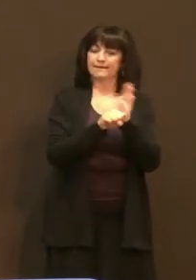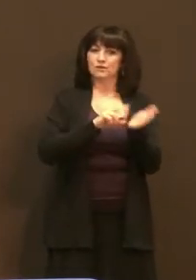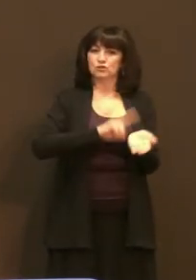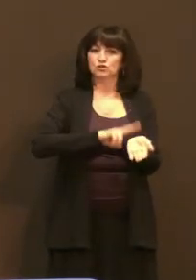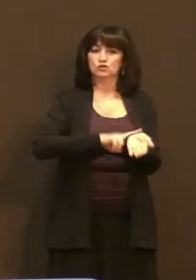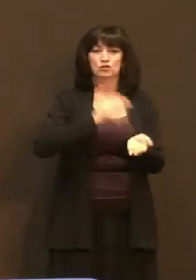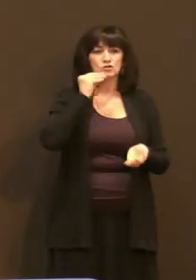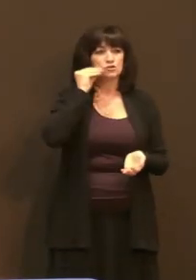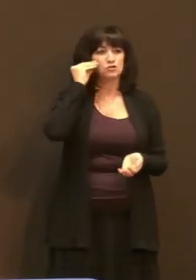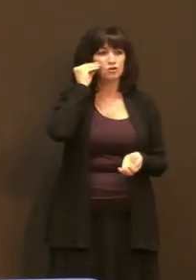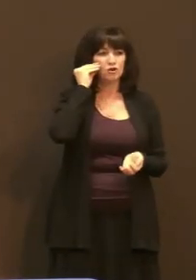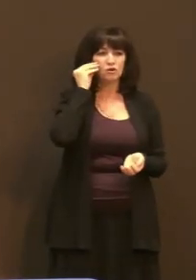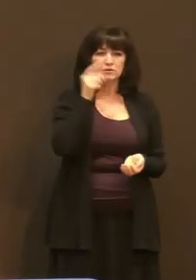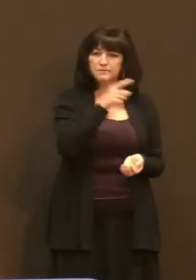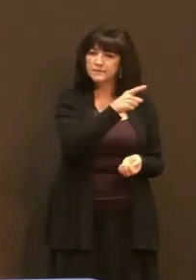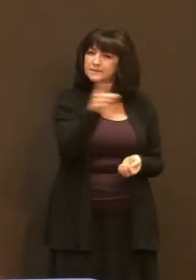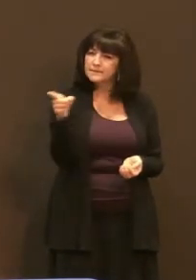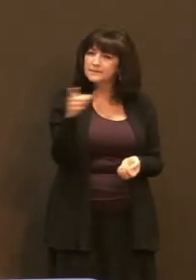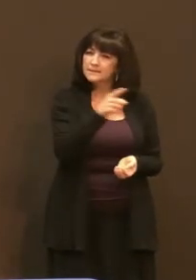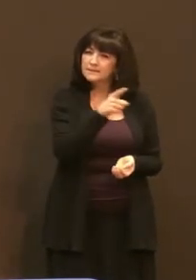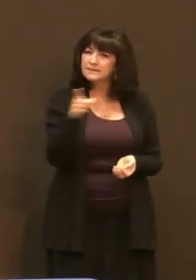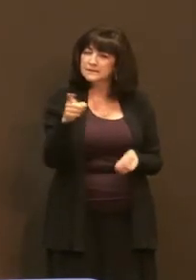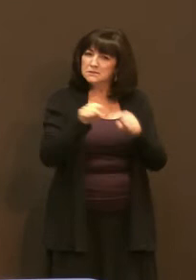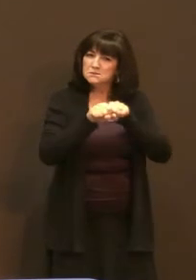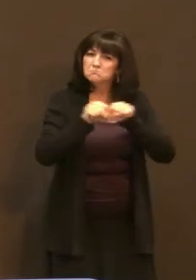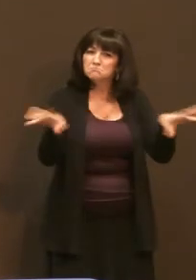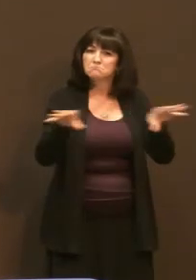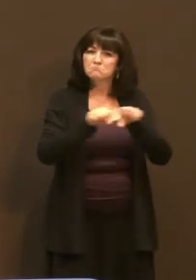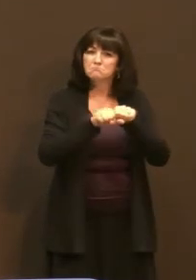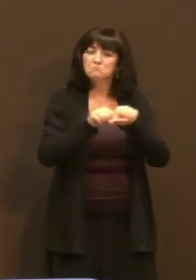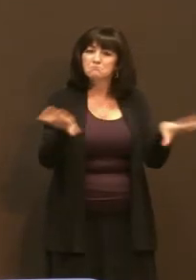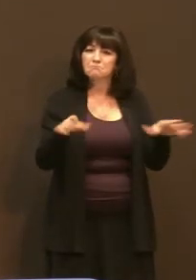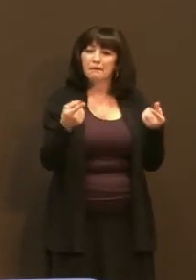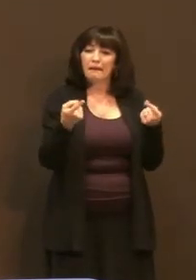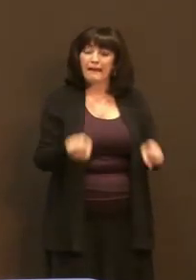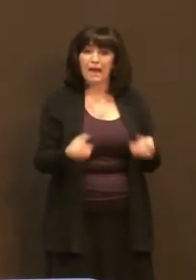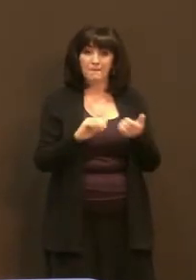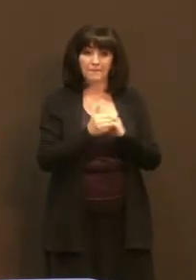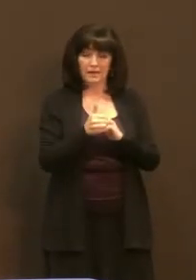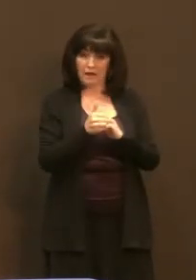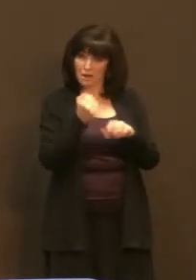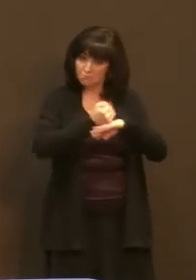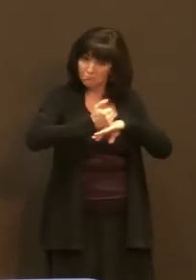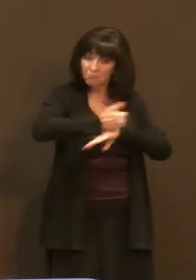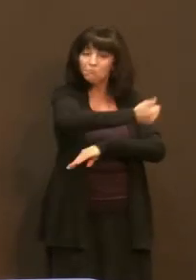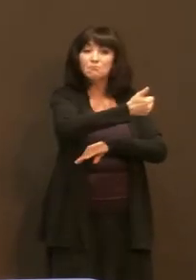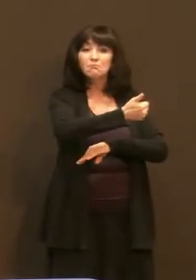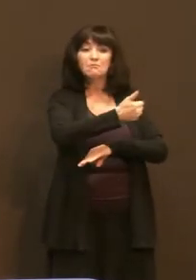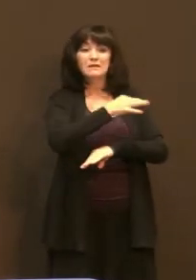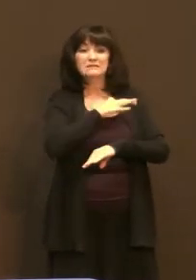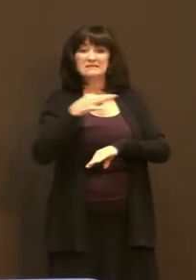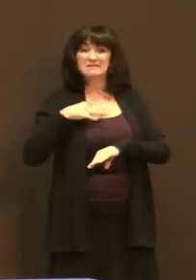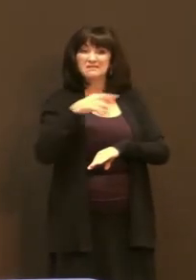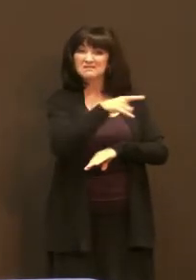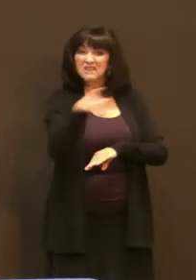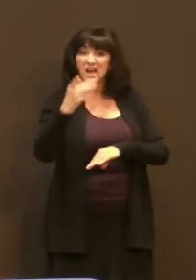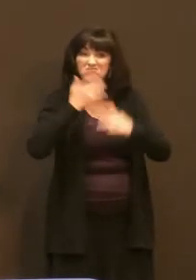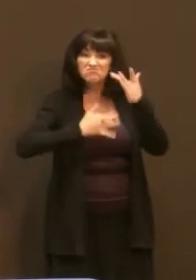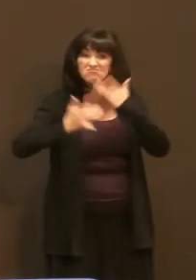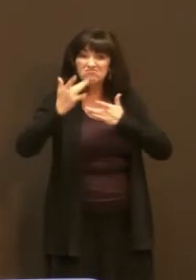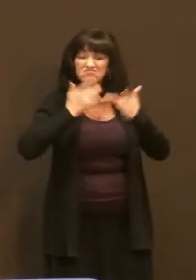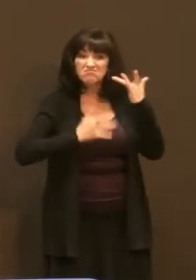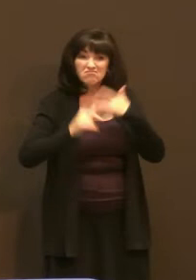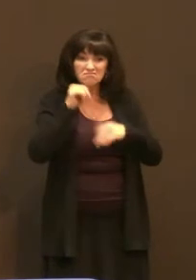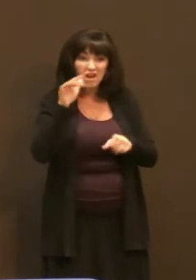played in not being able to contain the spread of the virus. So I'll turn it over to Dr. Rattay in a minute, but